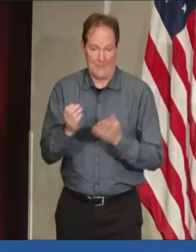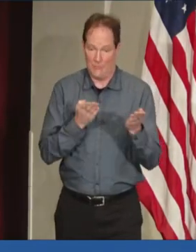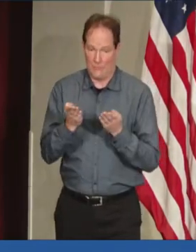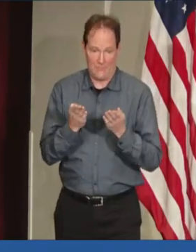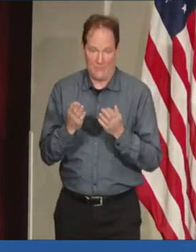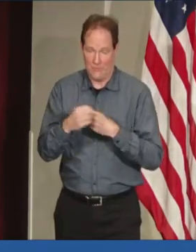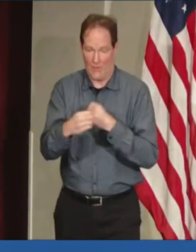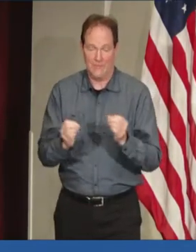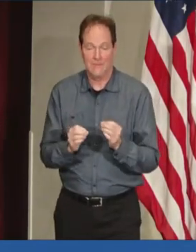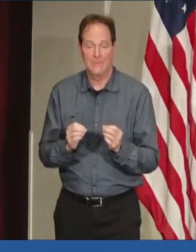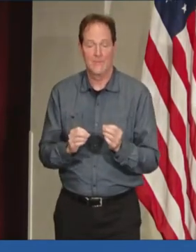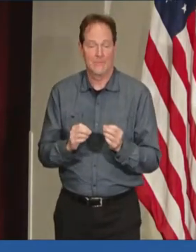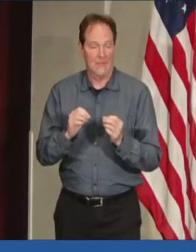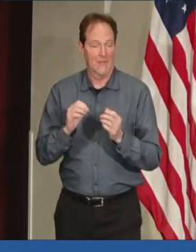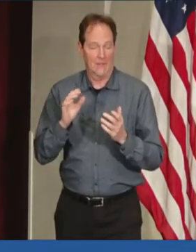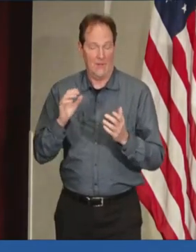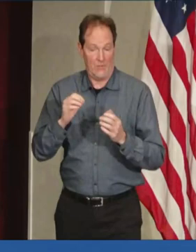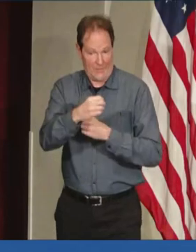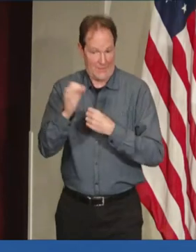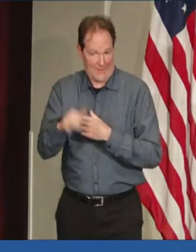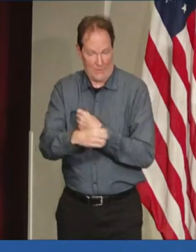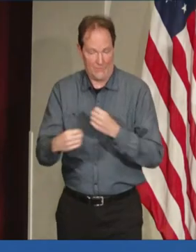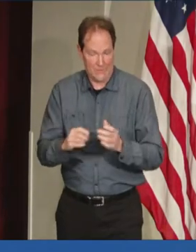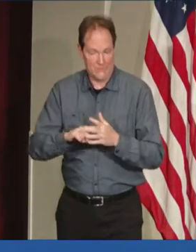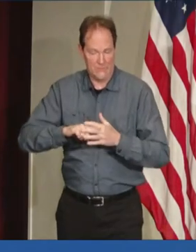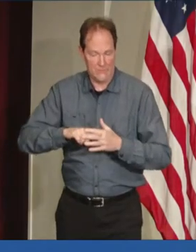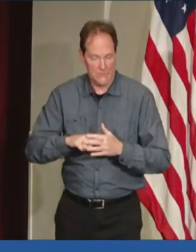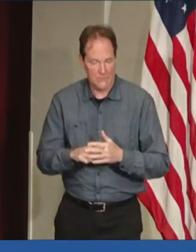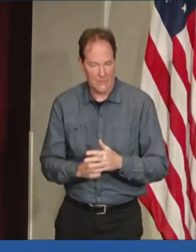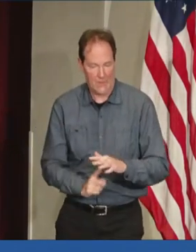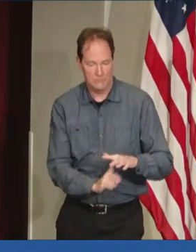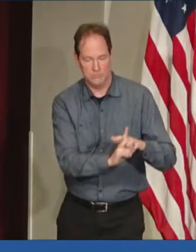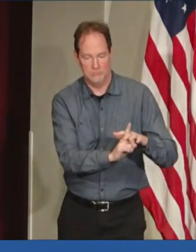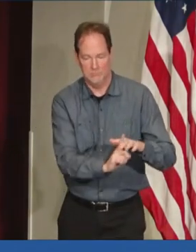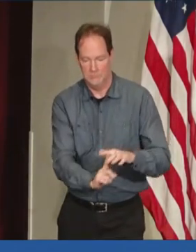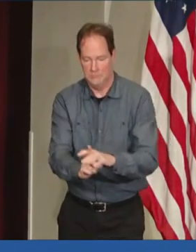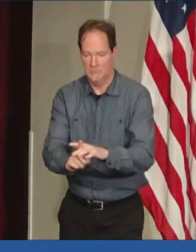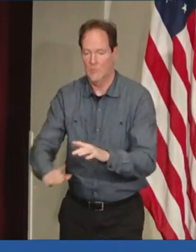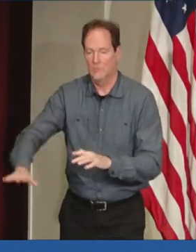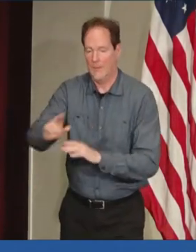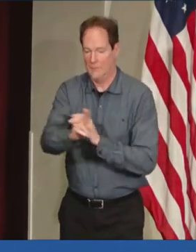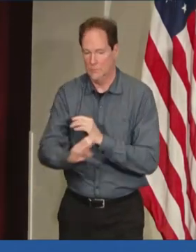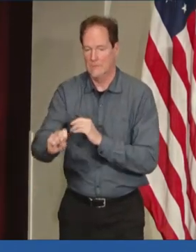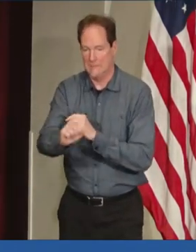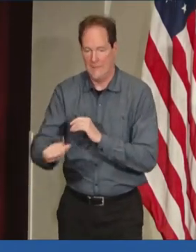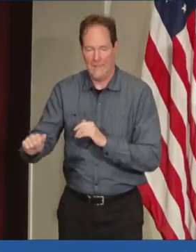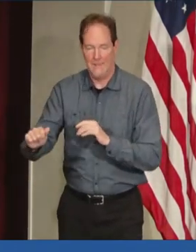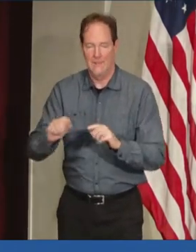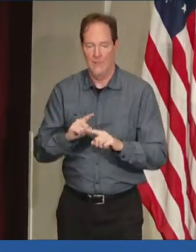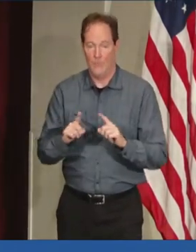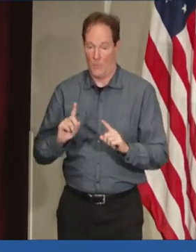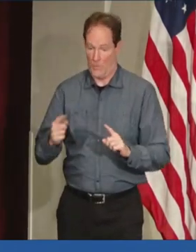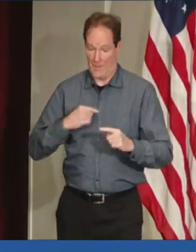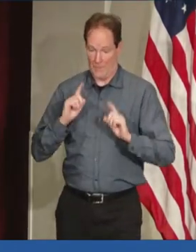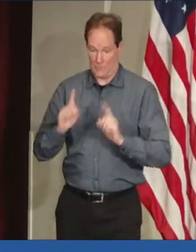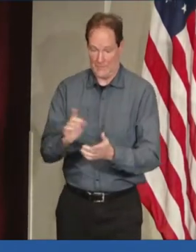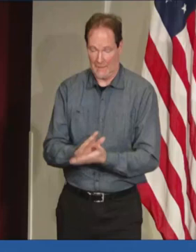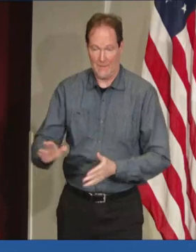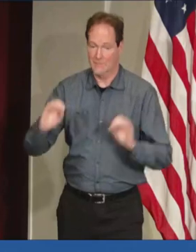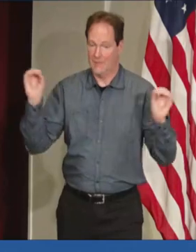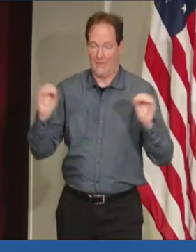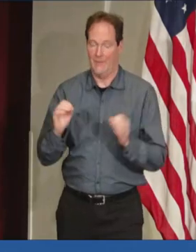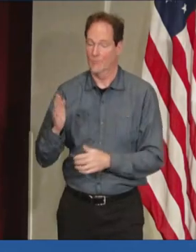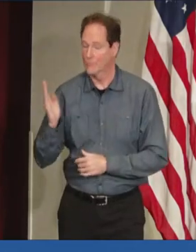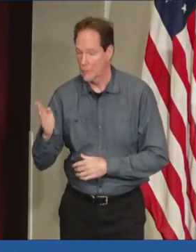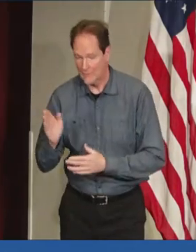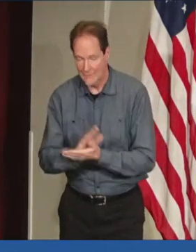disabled student services offices which were beginning in colleges around the United States, but nothing where we were, nothing at Brooklyn